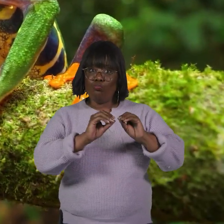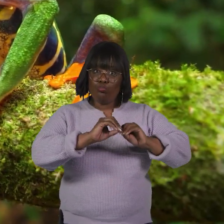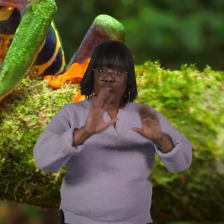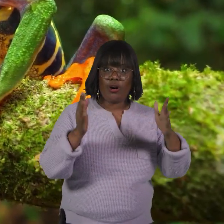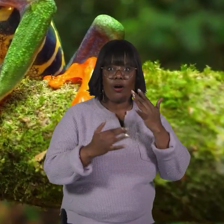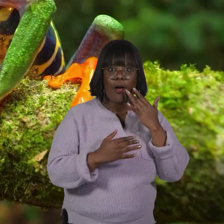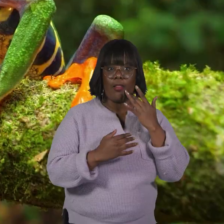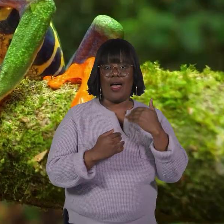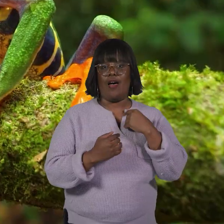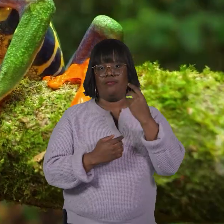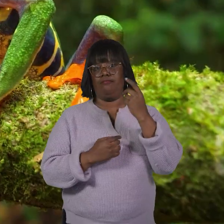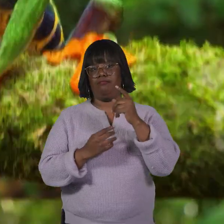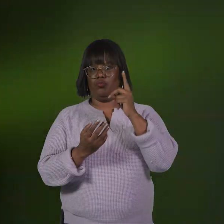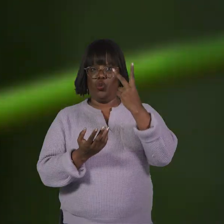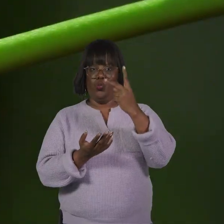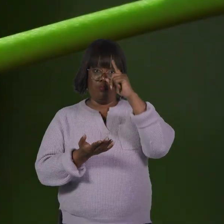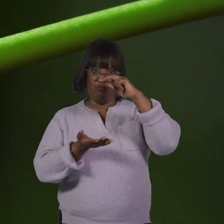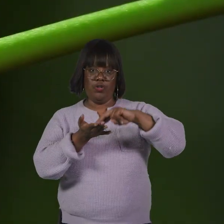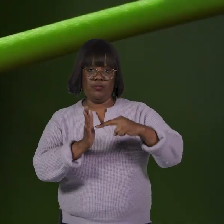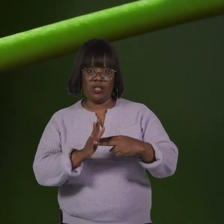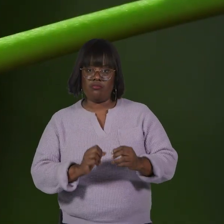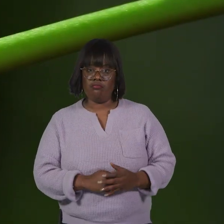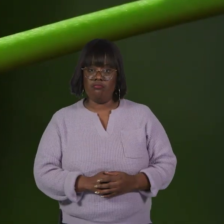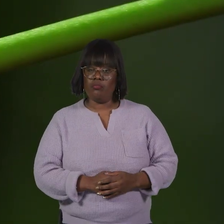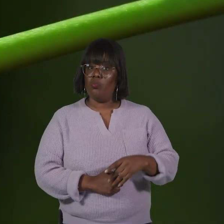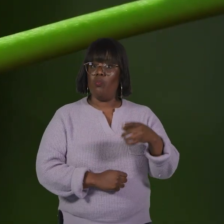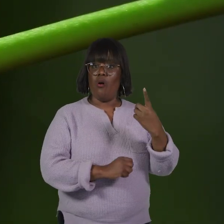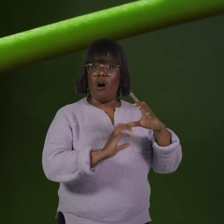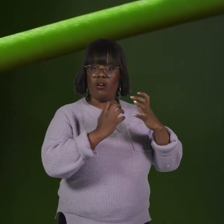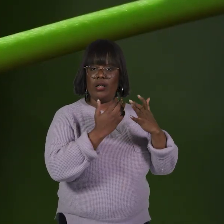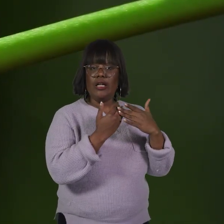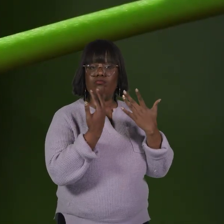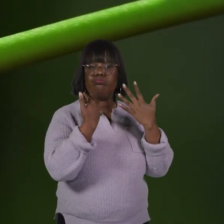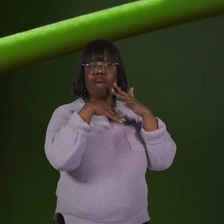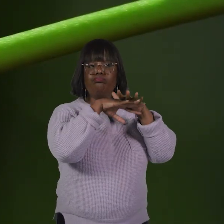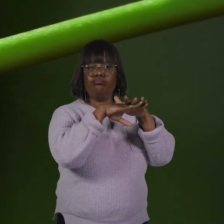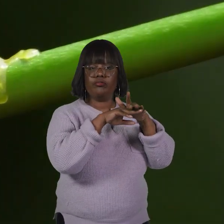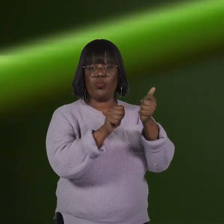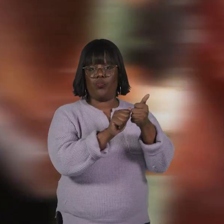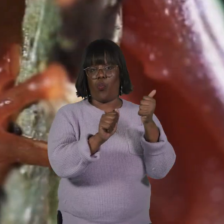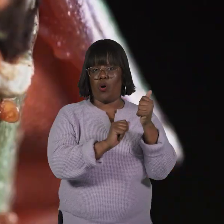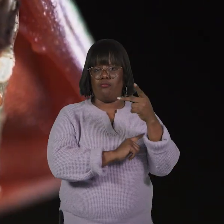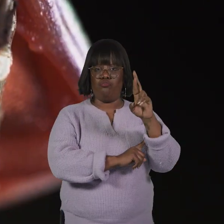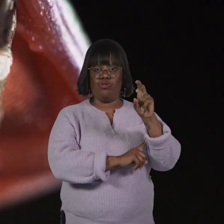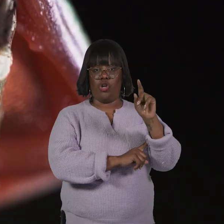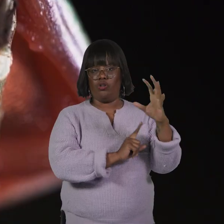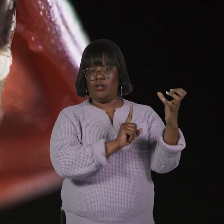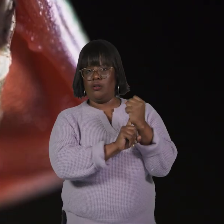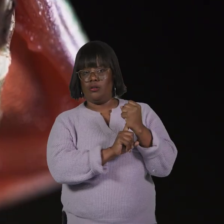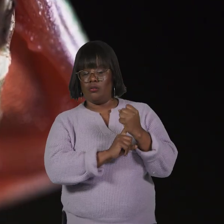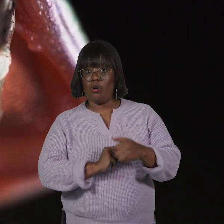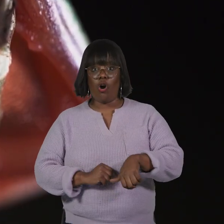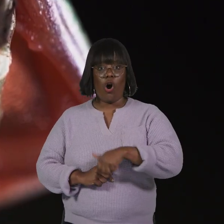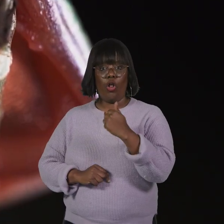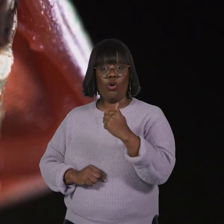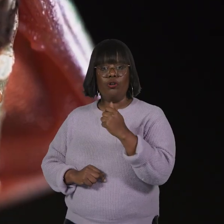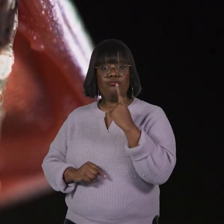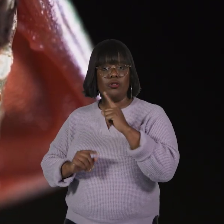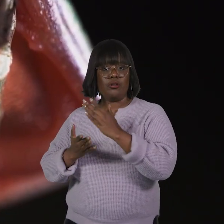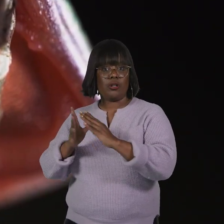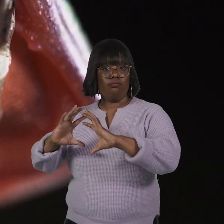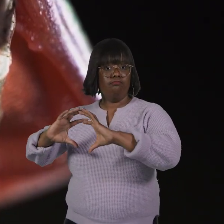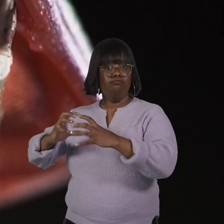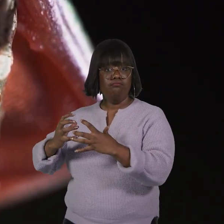serves two purposes. One is to camouflage them from predators. The other, for some species,